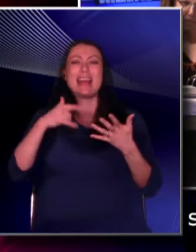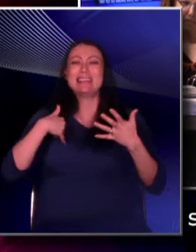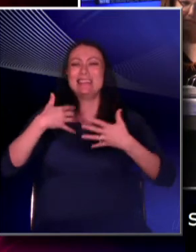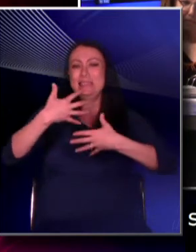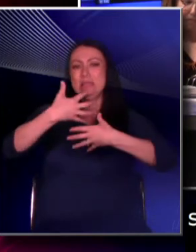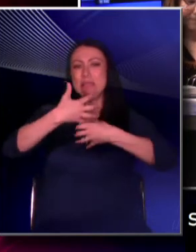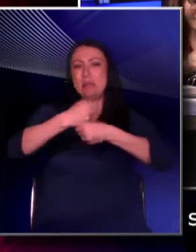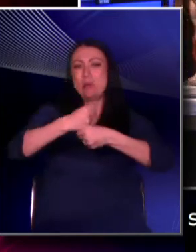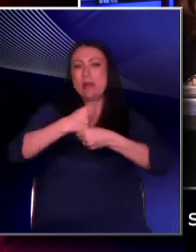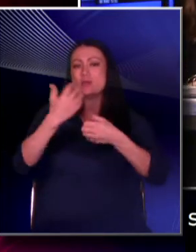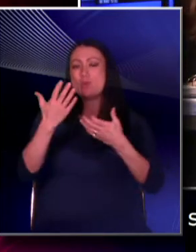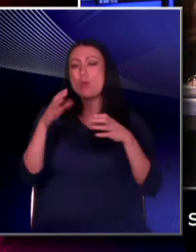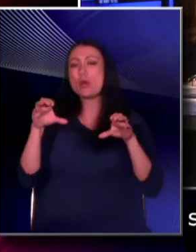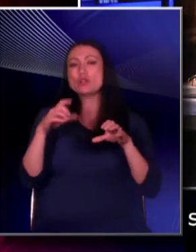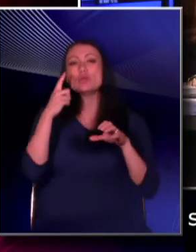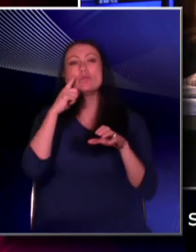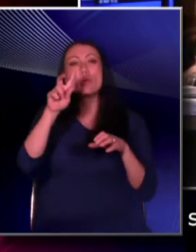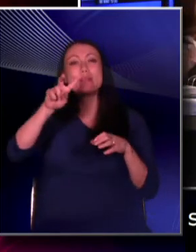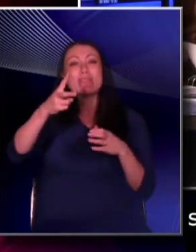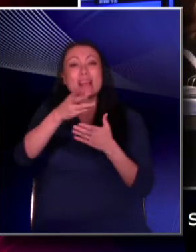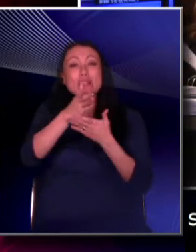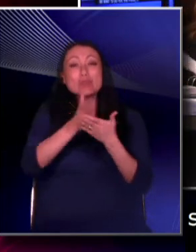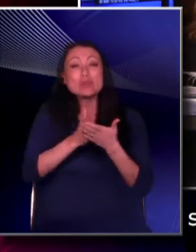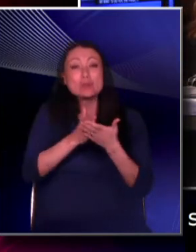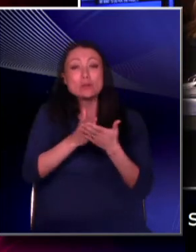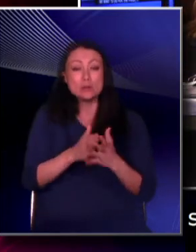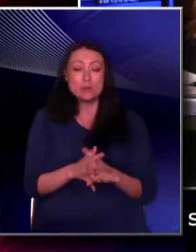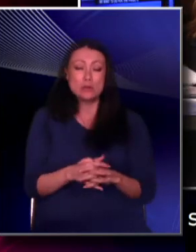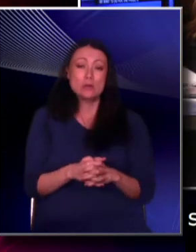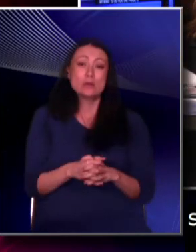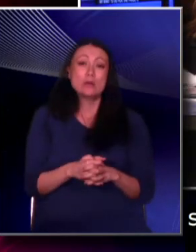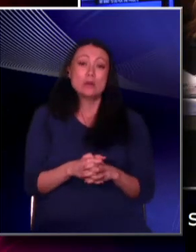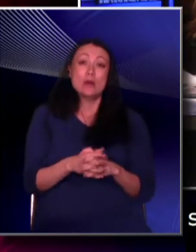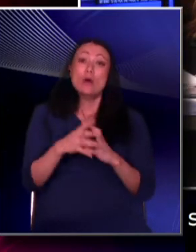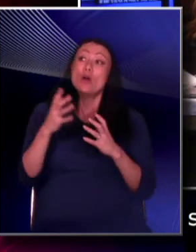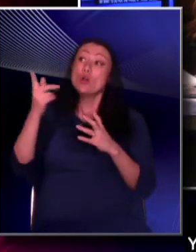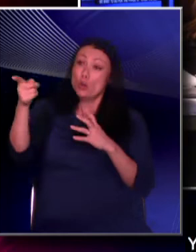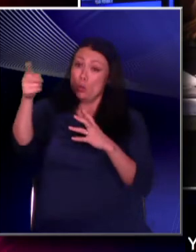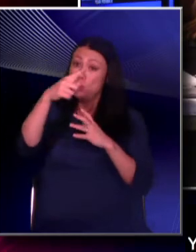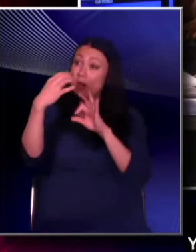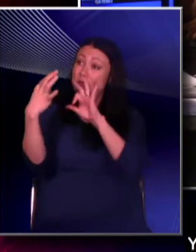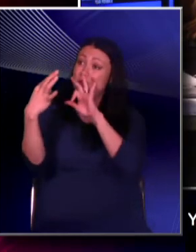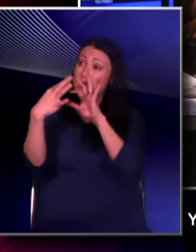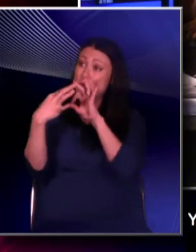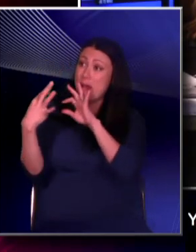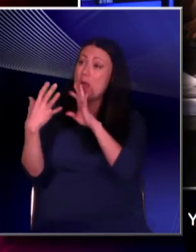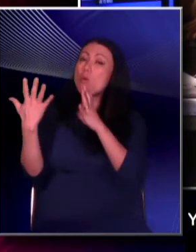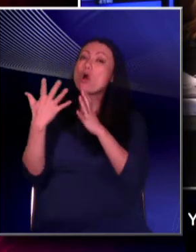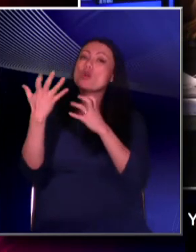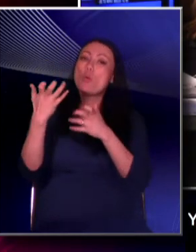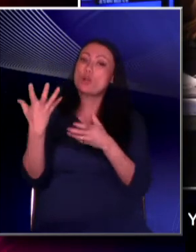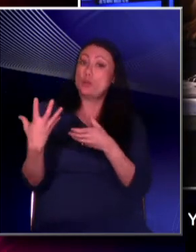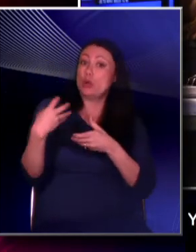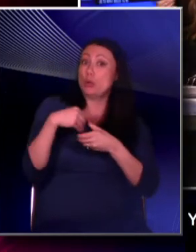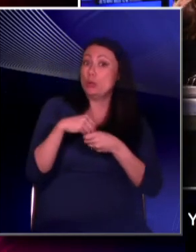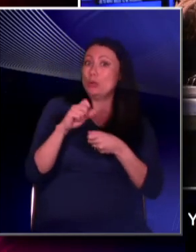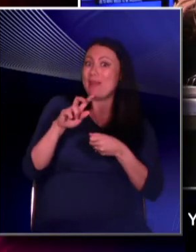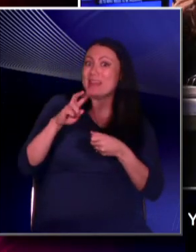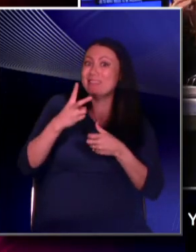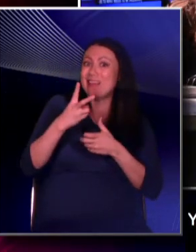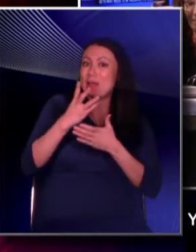do for the phase 2. Once we get your feedback as to what needs to be included, we